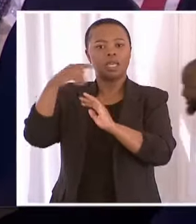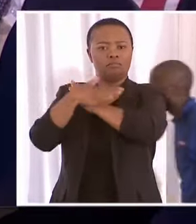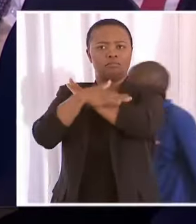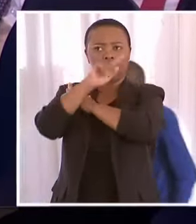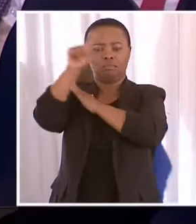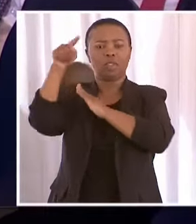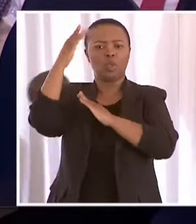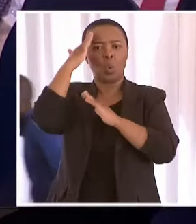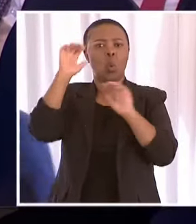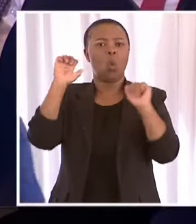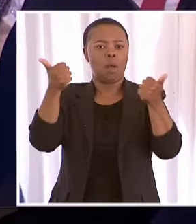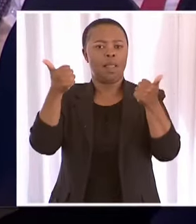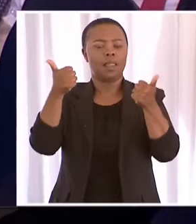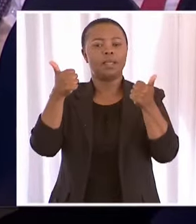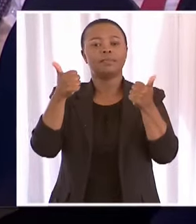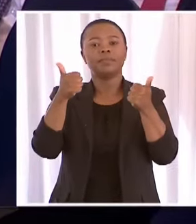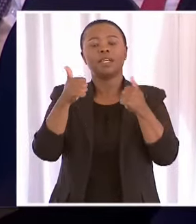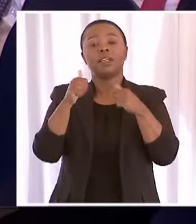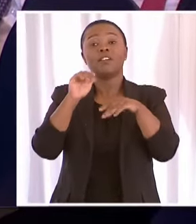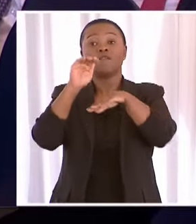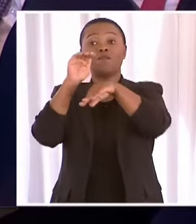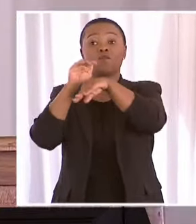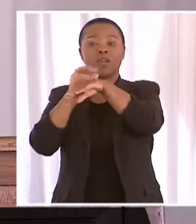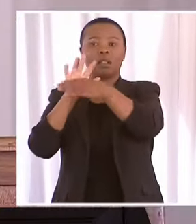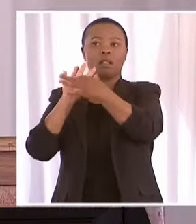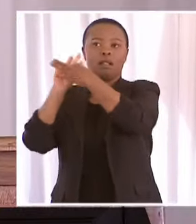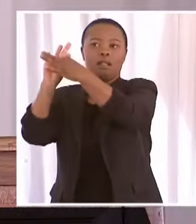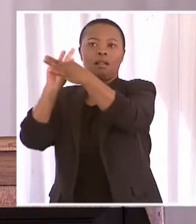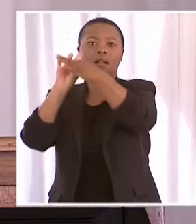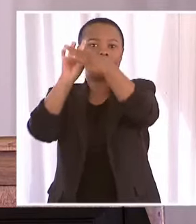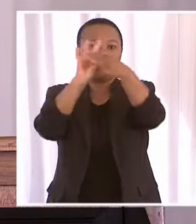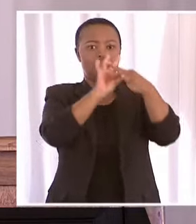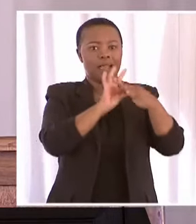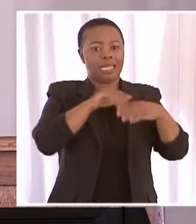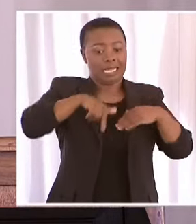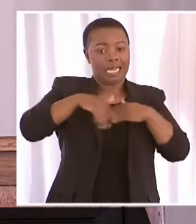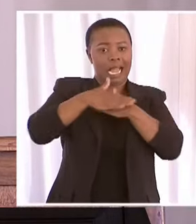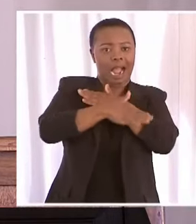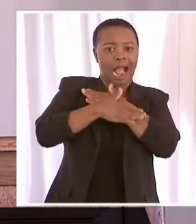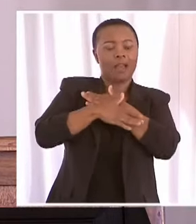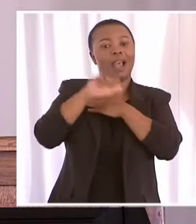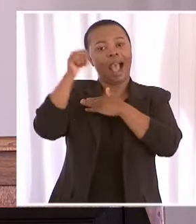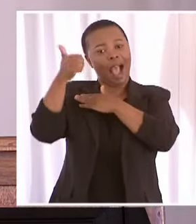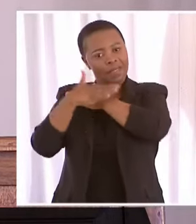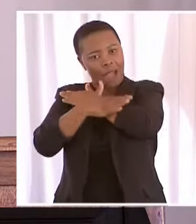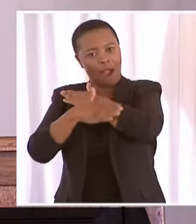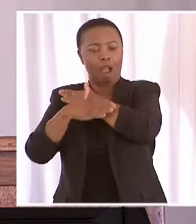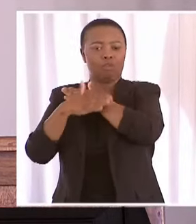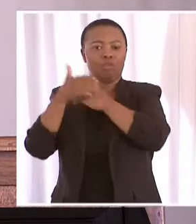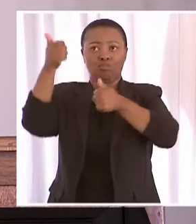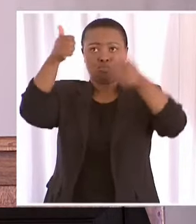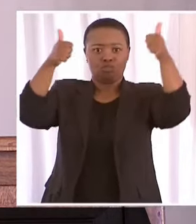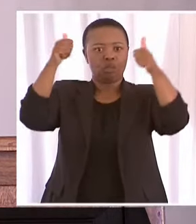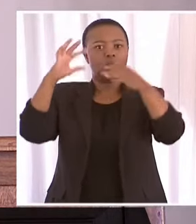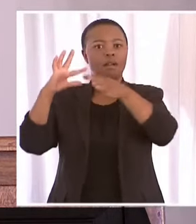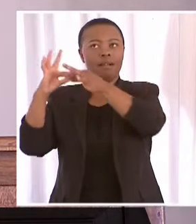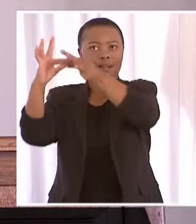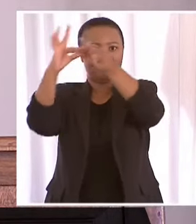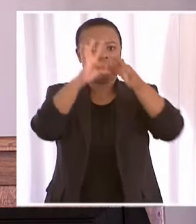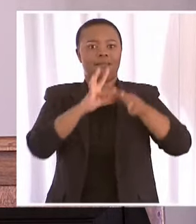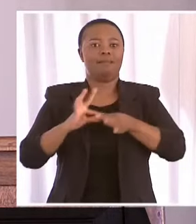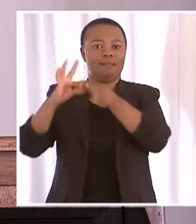made friends with many diplomats who were accredited to this country and paid particular attention to their interests and